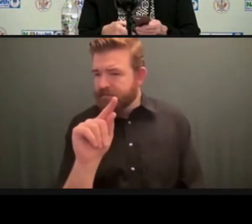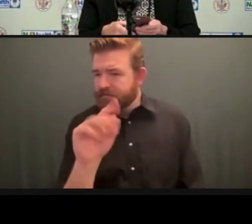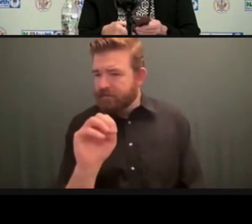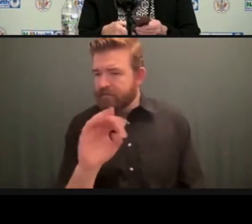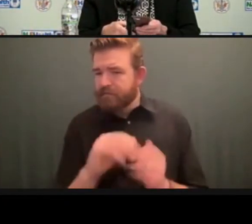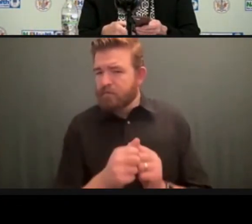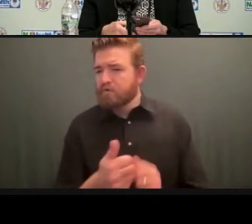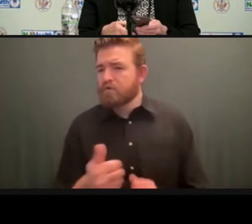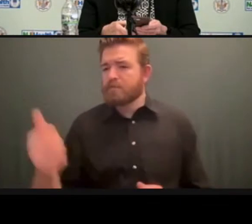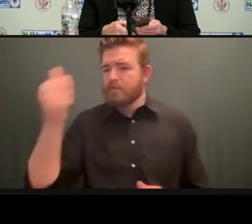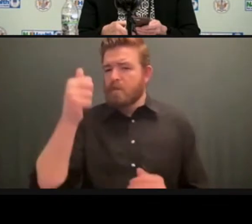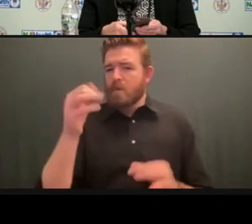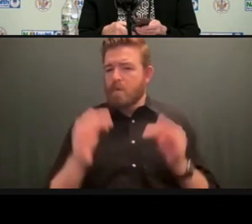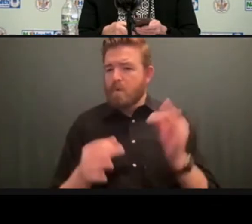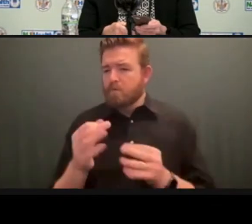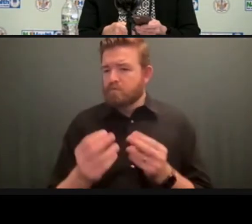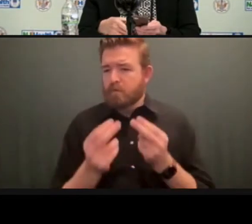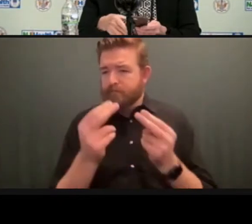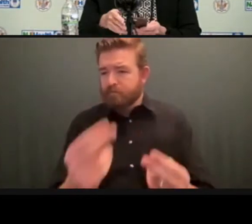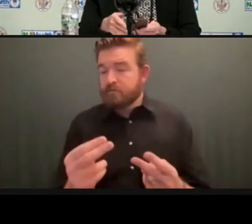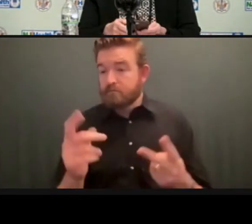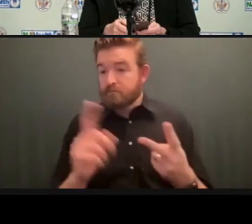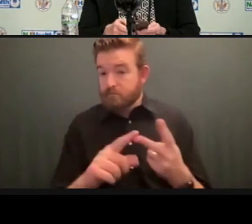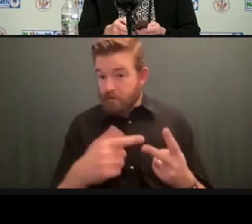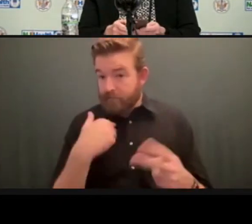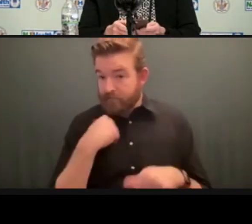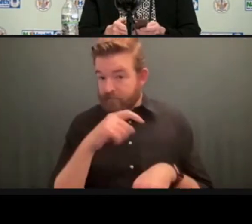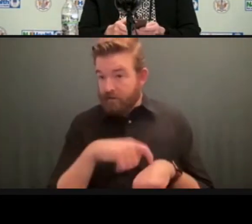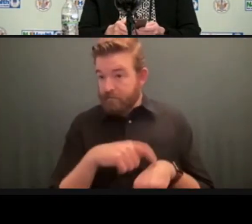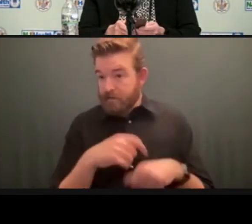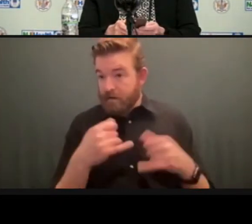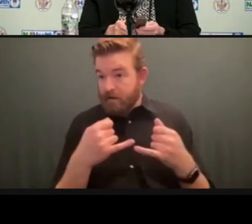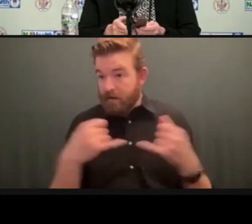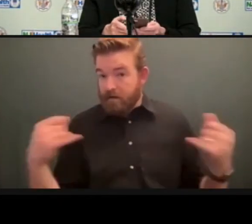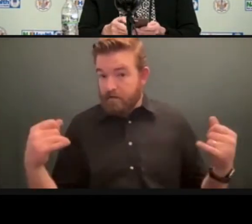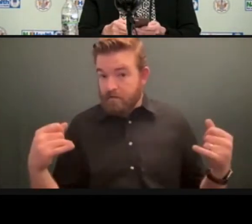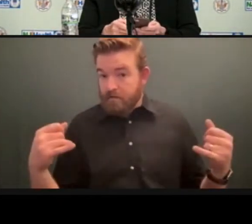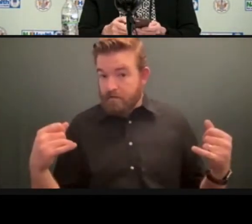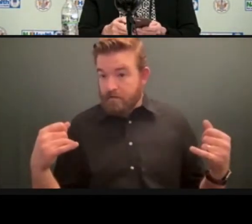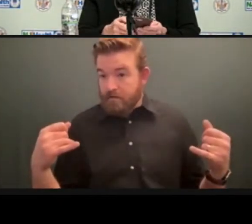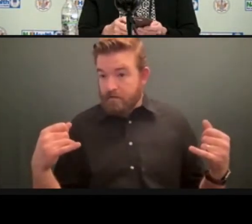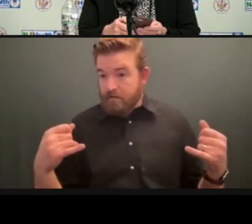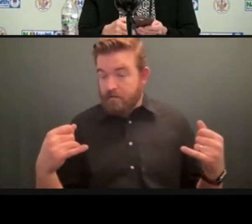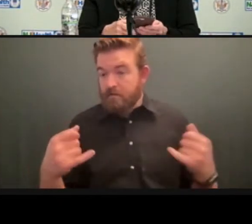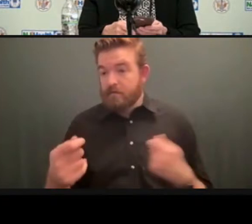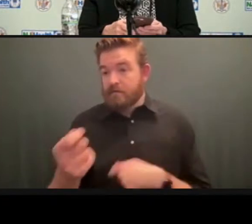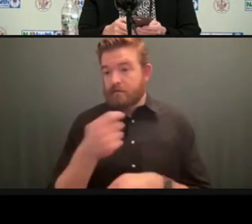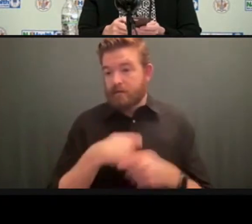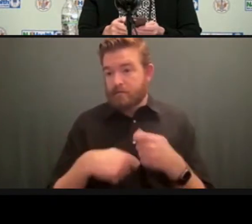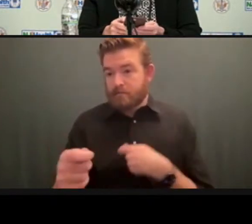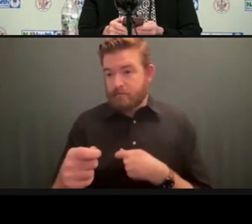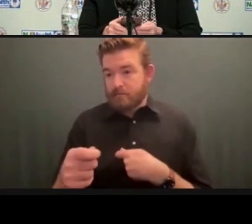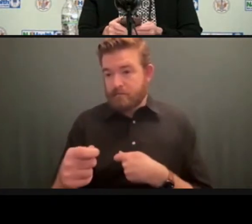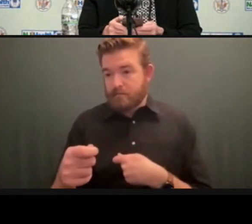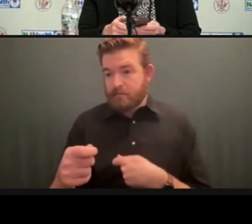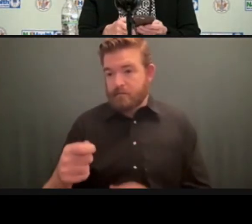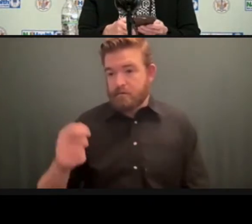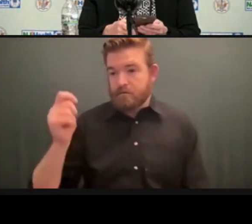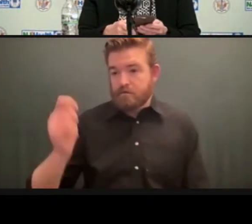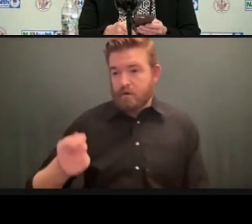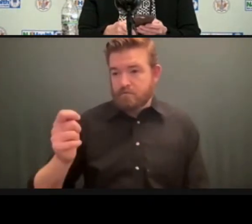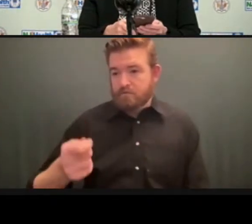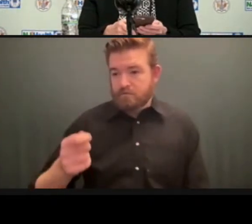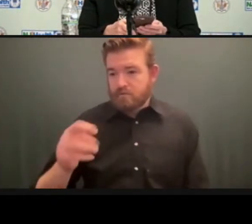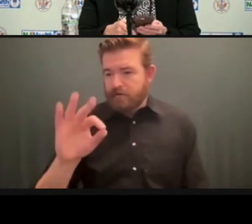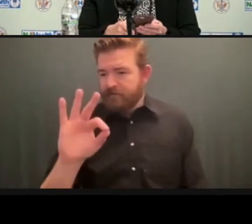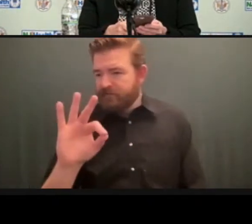for the process to replace Justice Faustino Fernandez-Vina, who will be term limited out pretty soon? Next, right